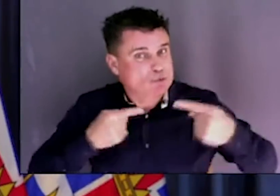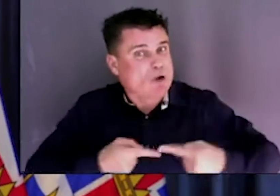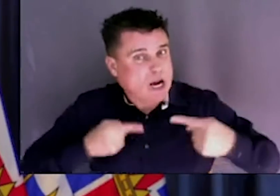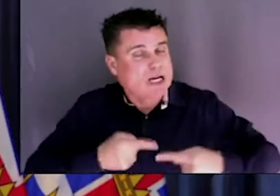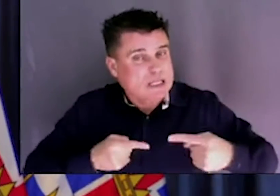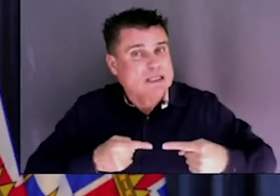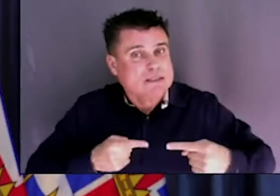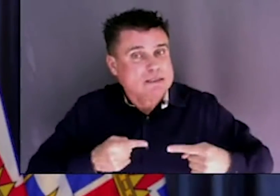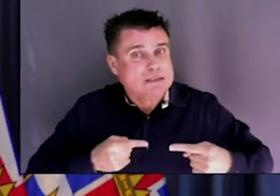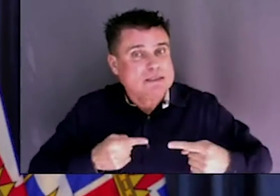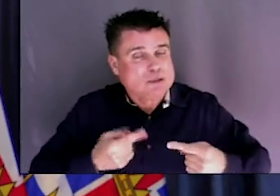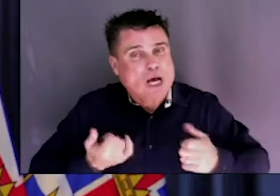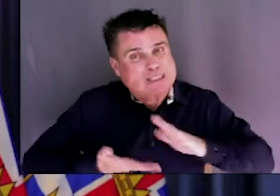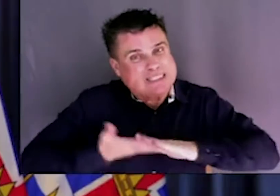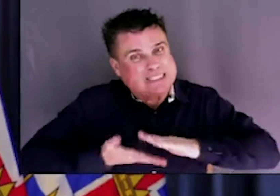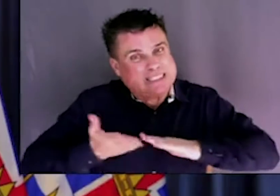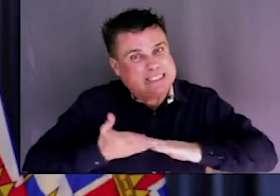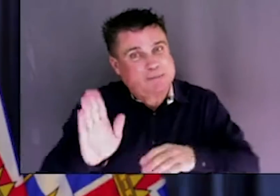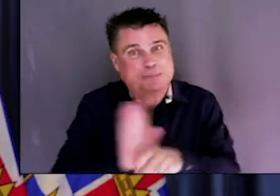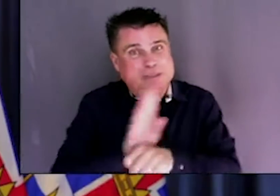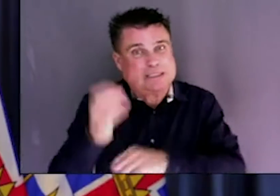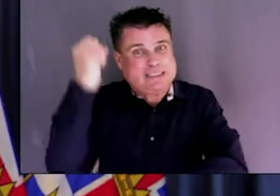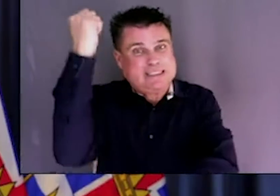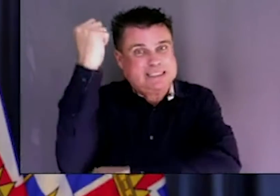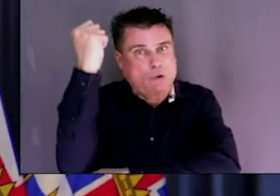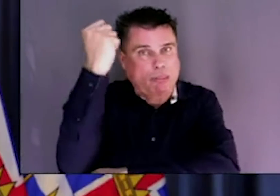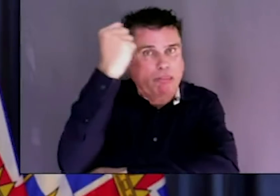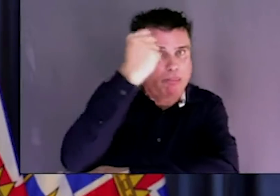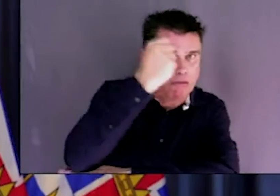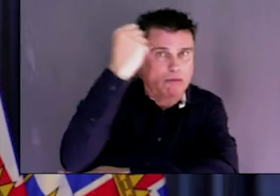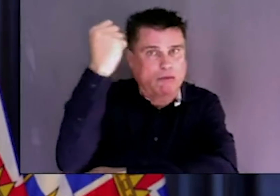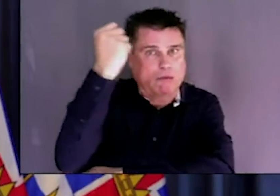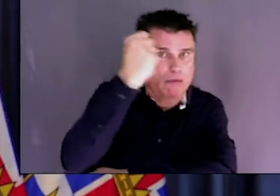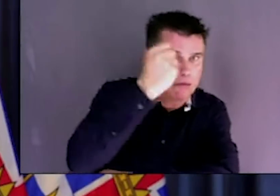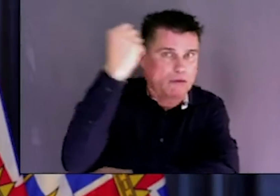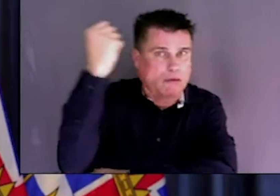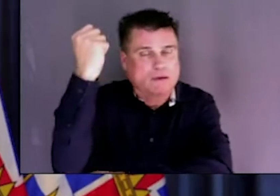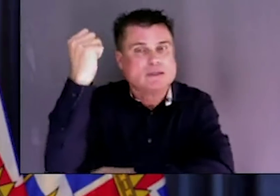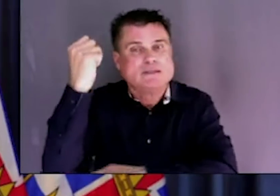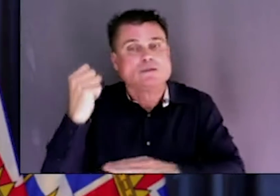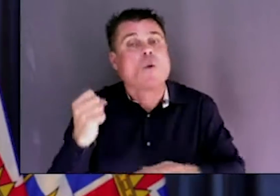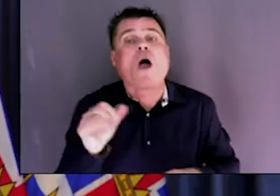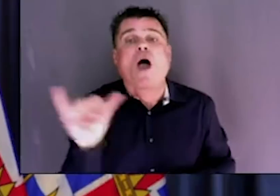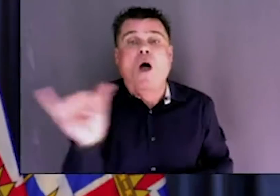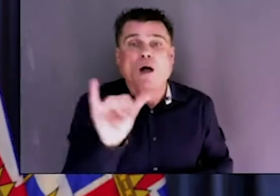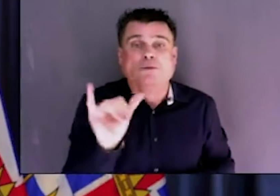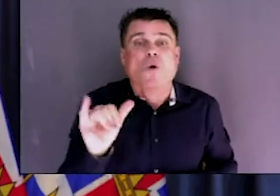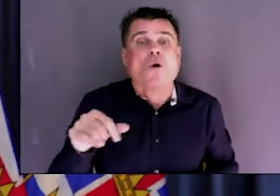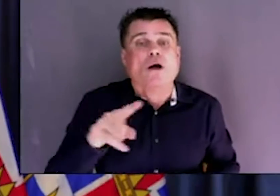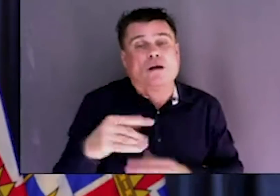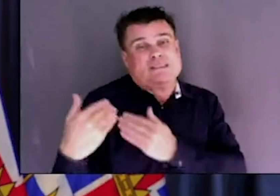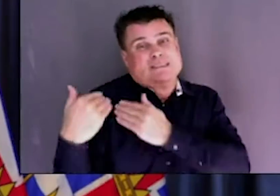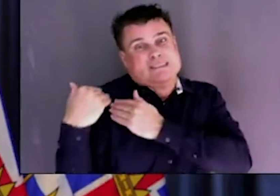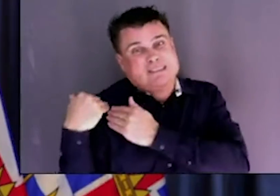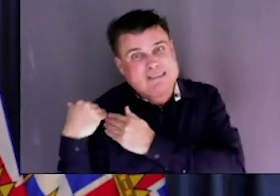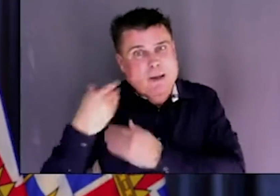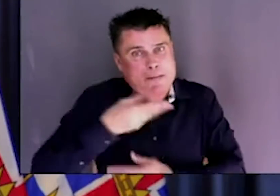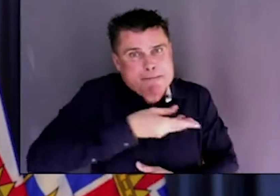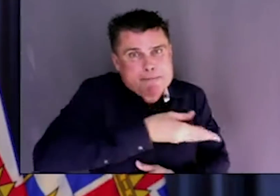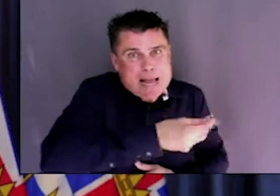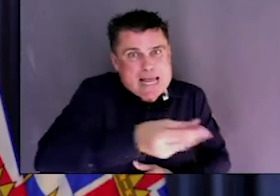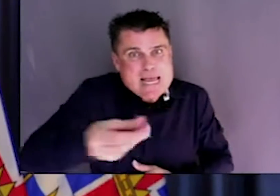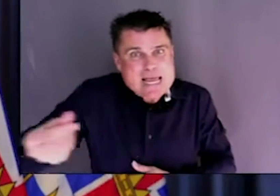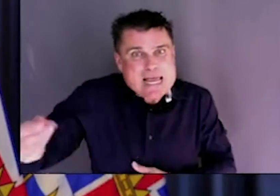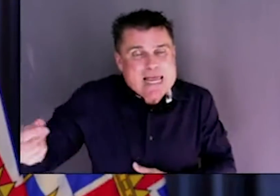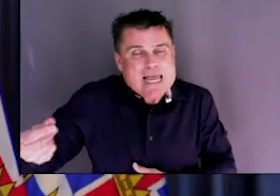to be the right way forward. When we worked with the Economic Recovery Task Force, which included the Chamber of Commerce, the Boards of Trade,